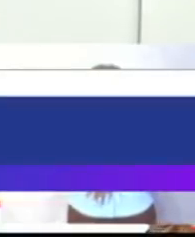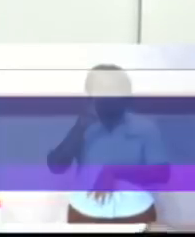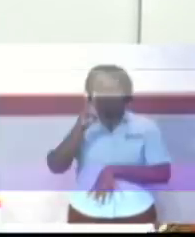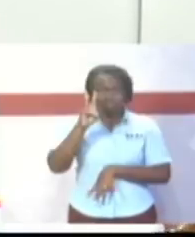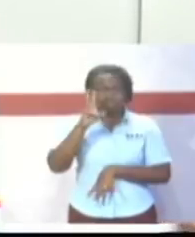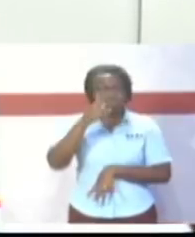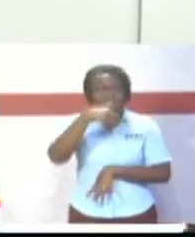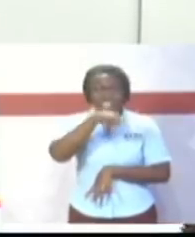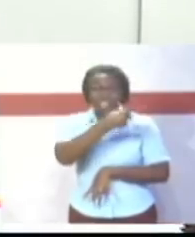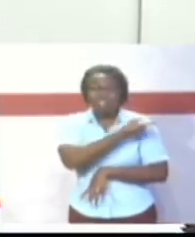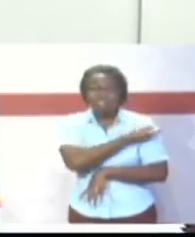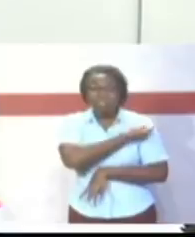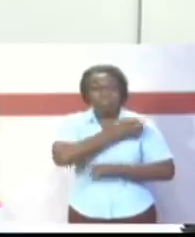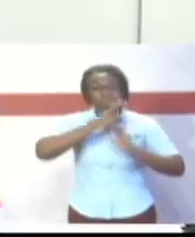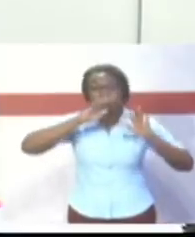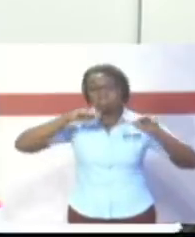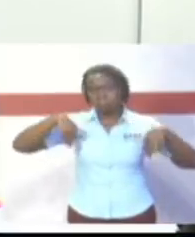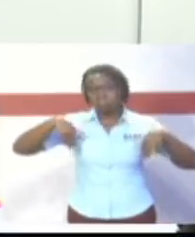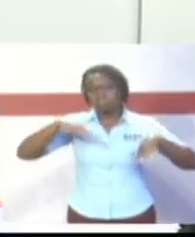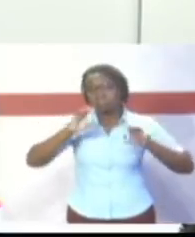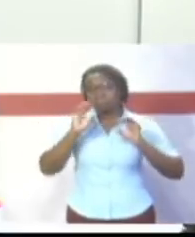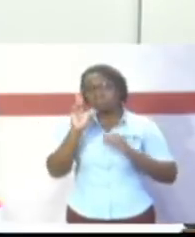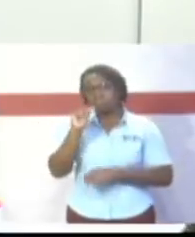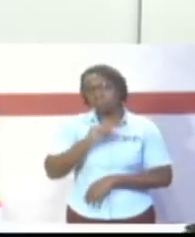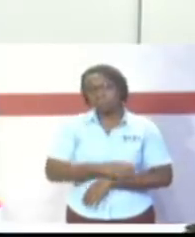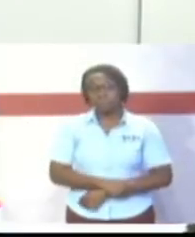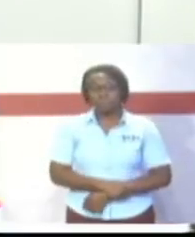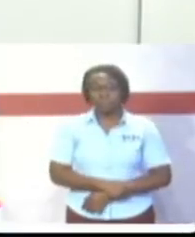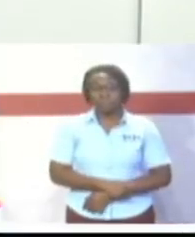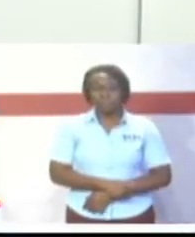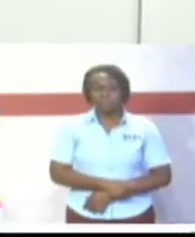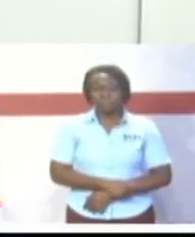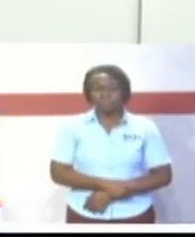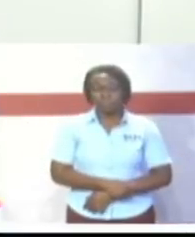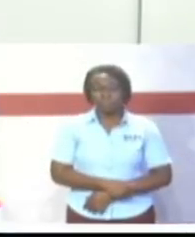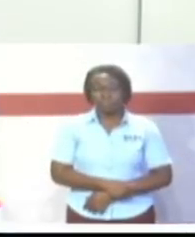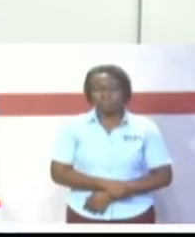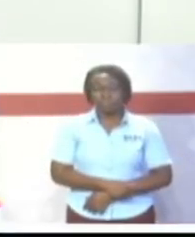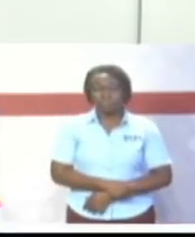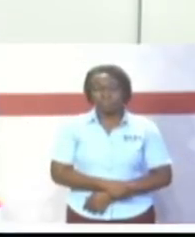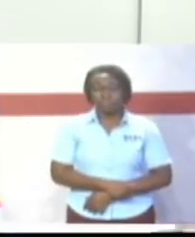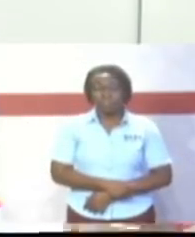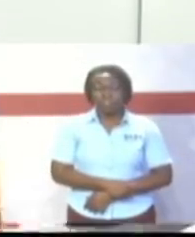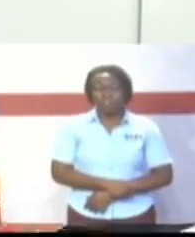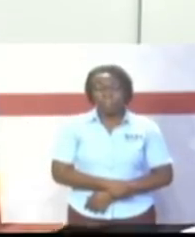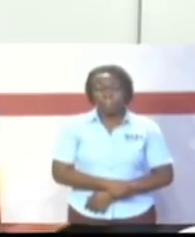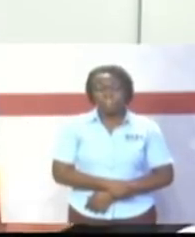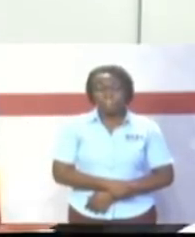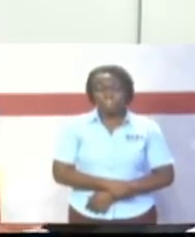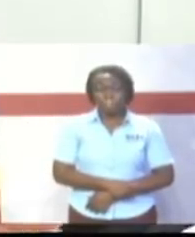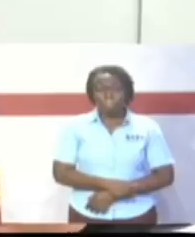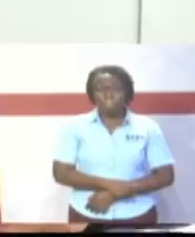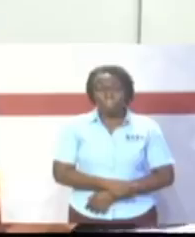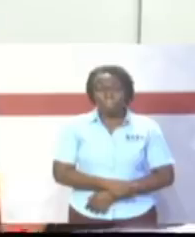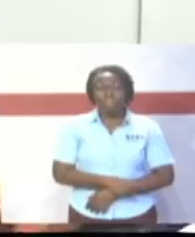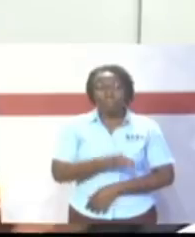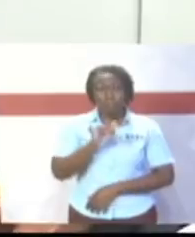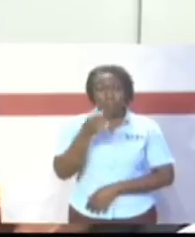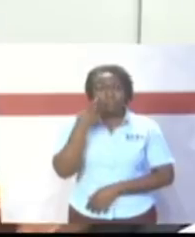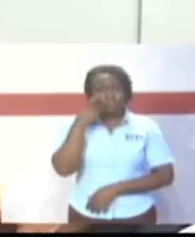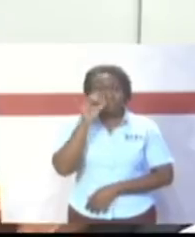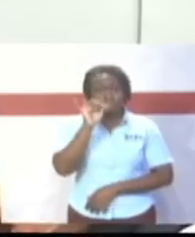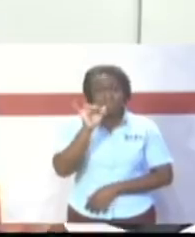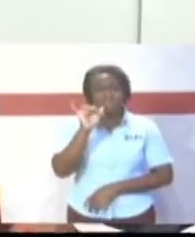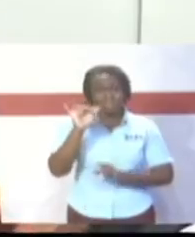5,830 are not fully vaccinated. This is consistent with trends that we have been noting as we have been reporting during that